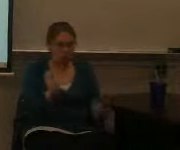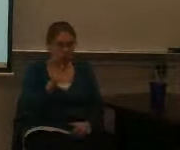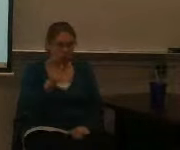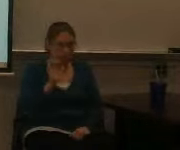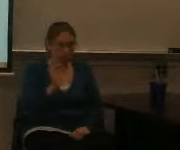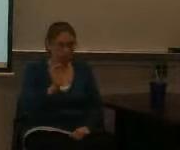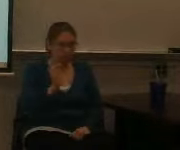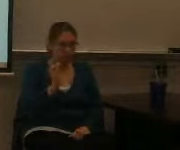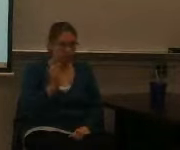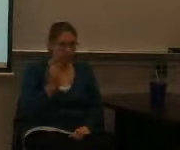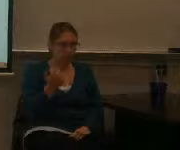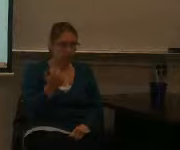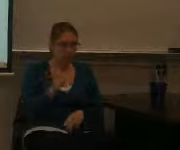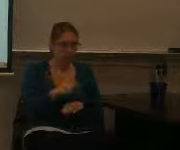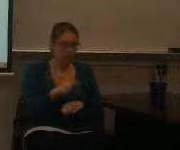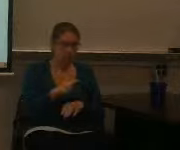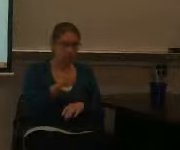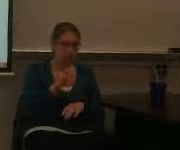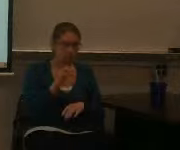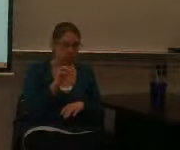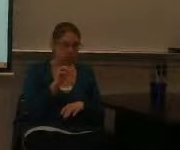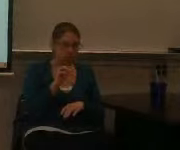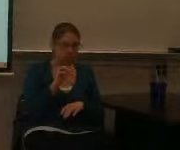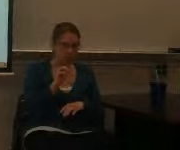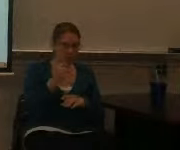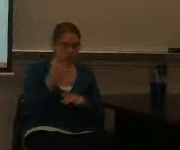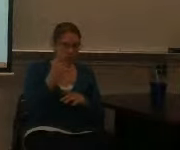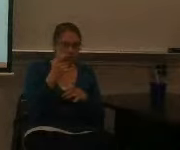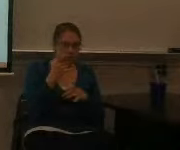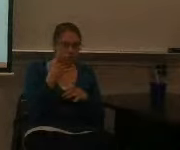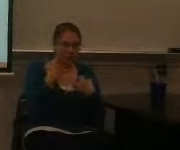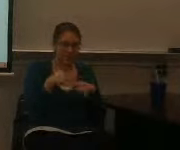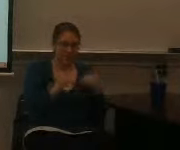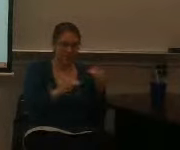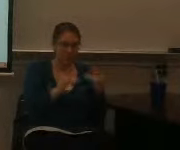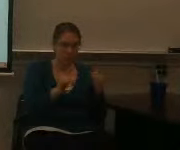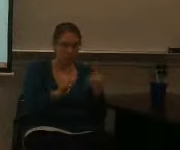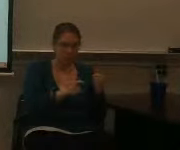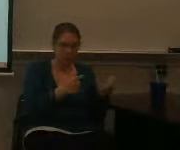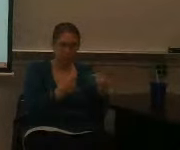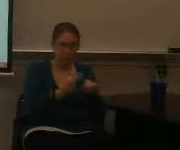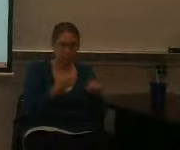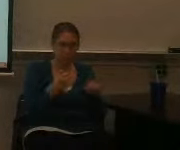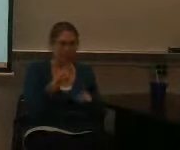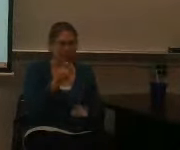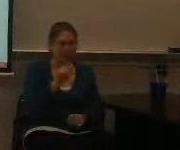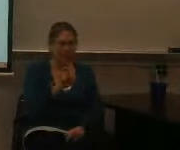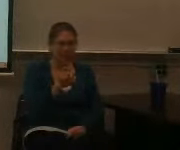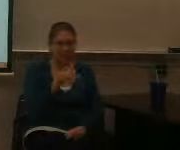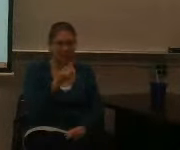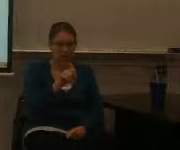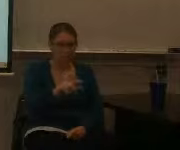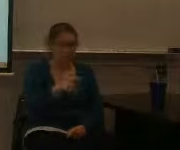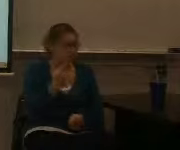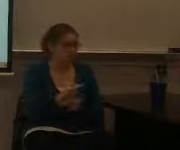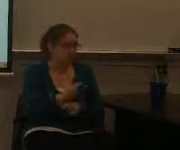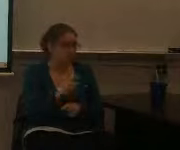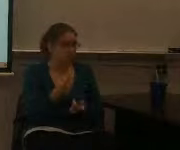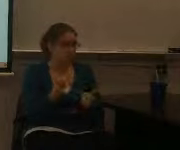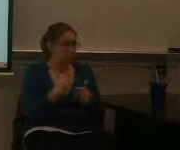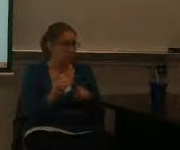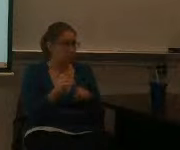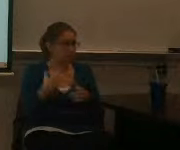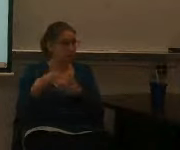right, on balance, what has to happen? Where does it have to come from? A leaf litter. Right, it has to be coming